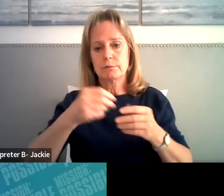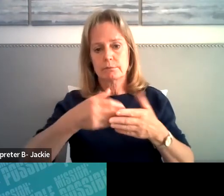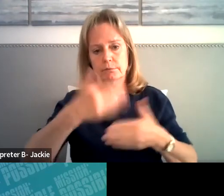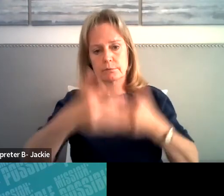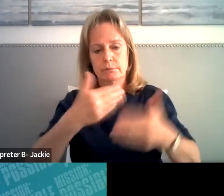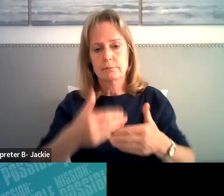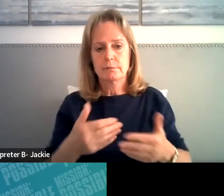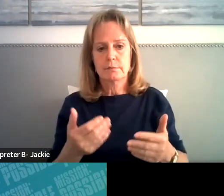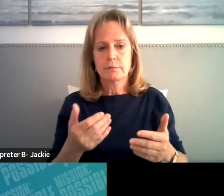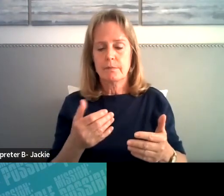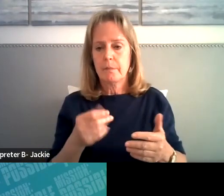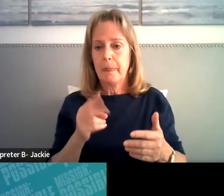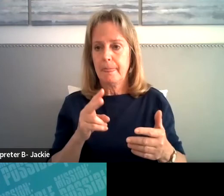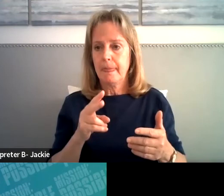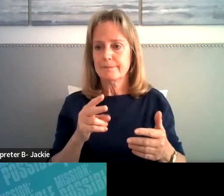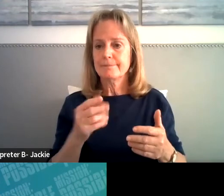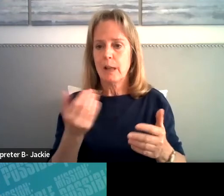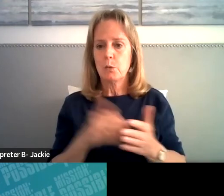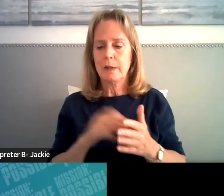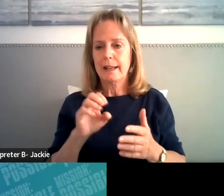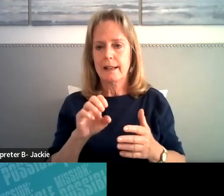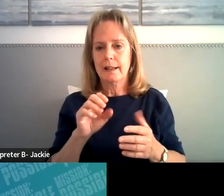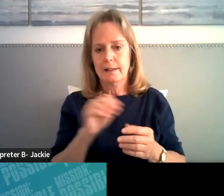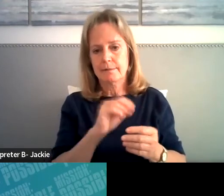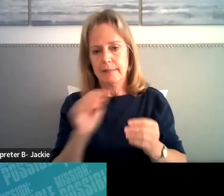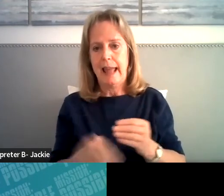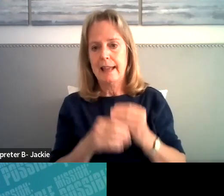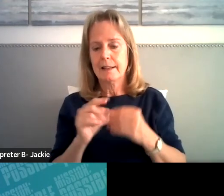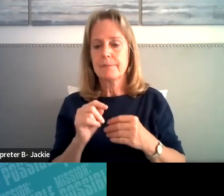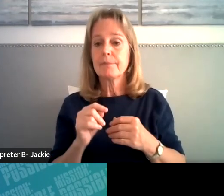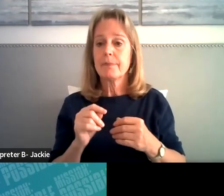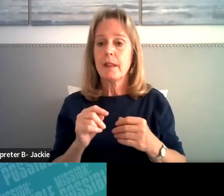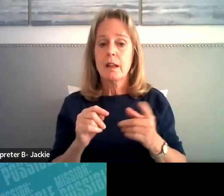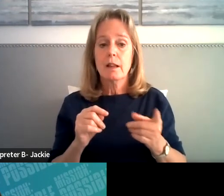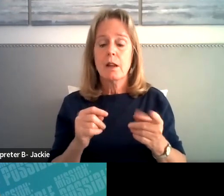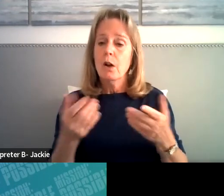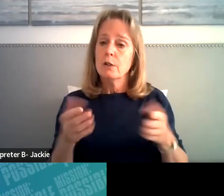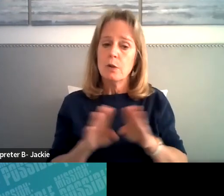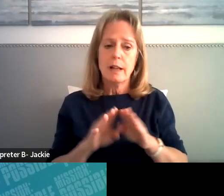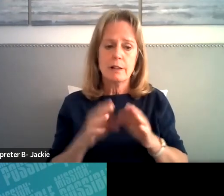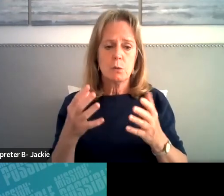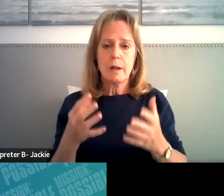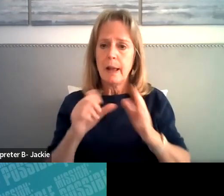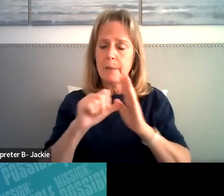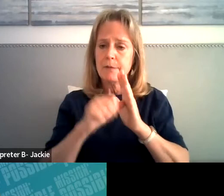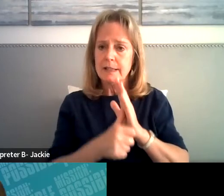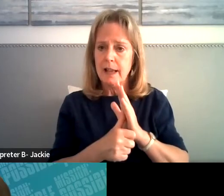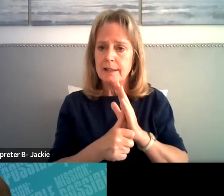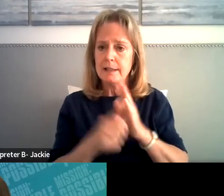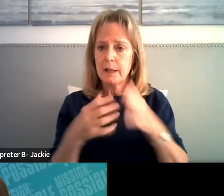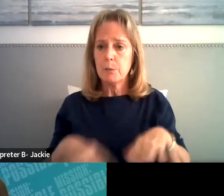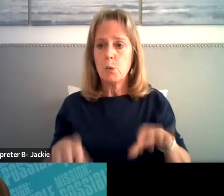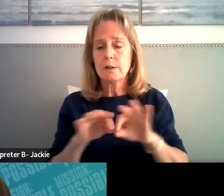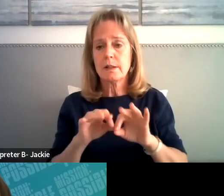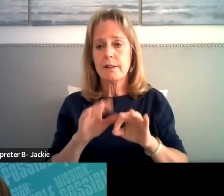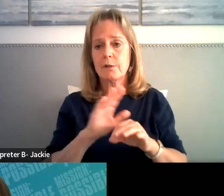it. Thank you. Thank you, Janelle. So in closing, I just want to emphasize the importance of